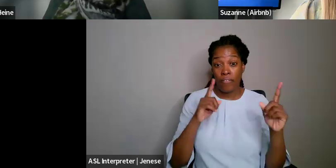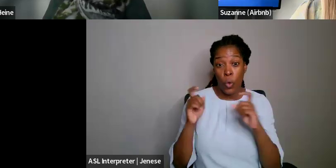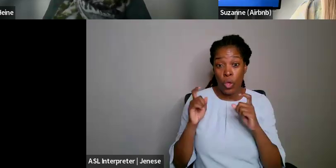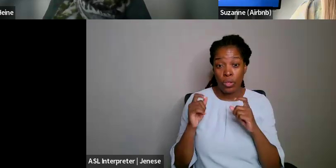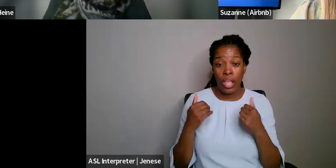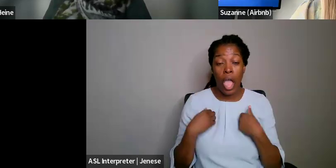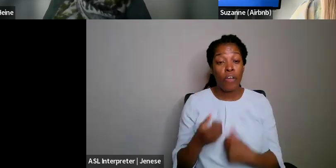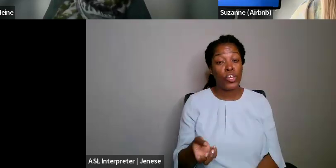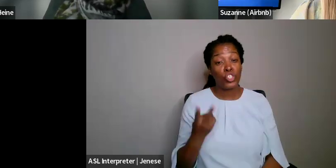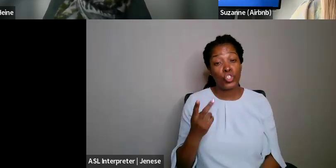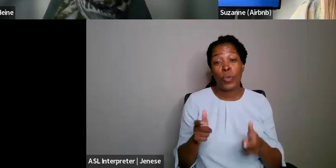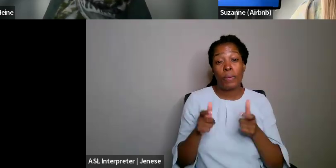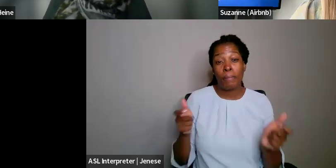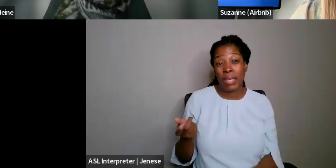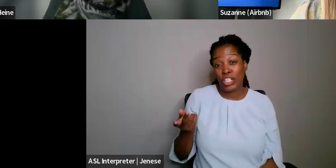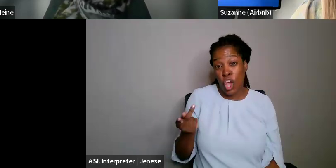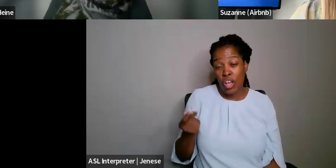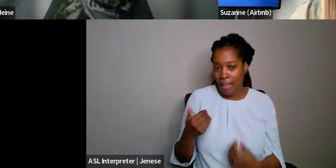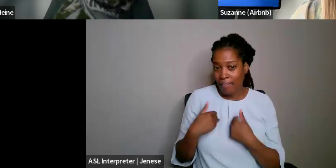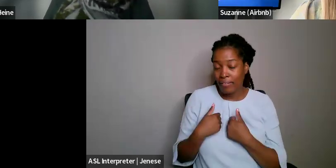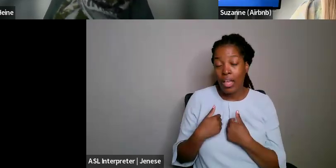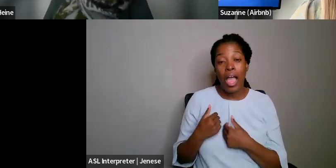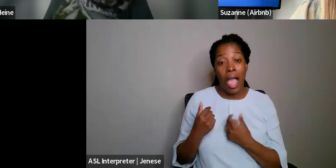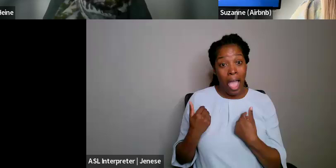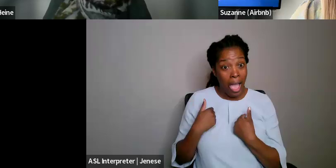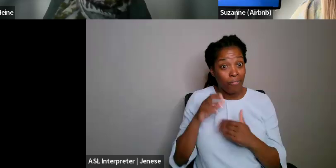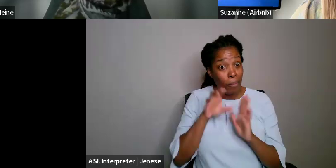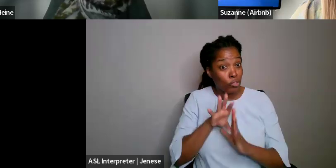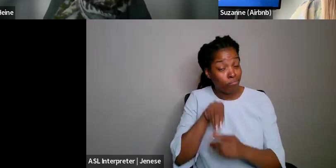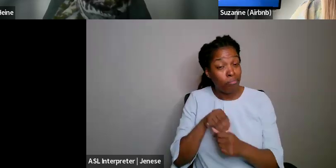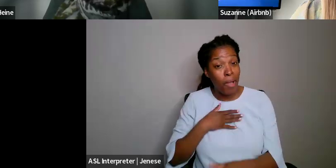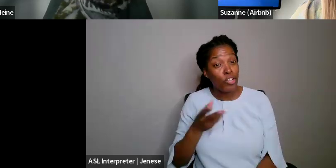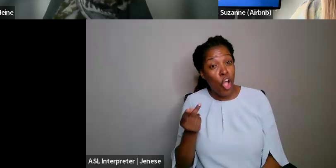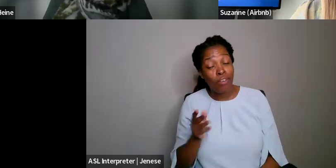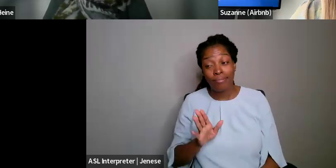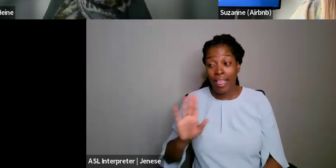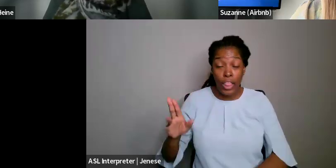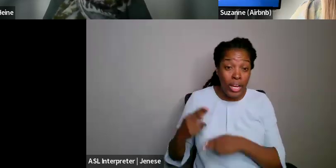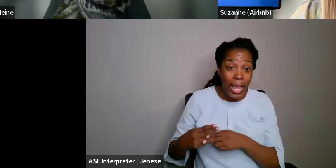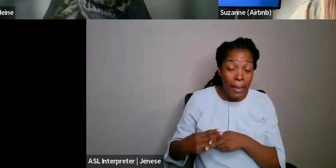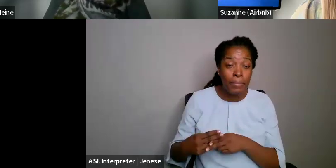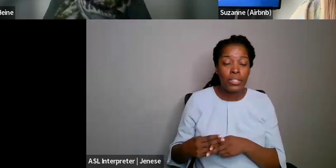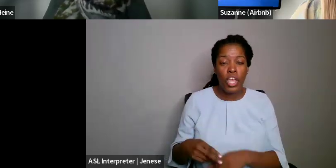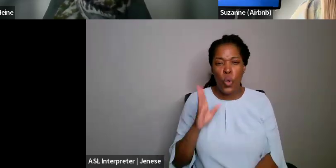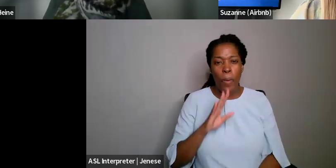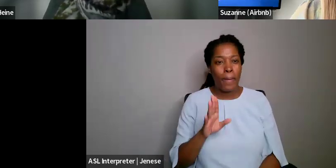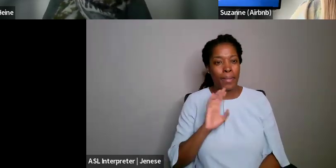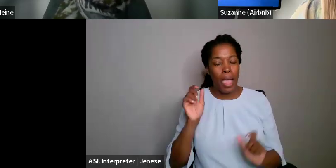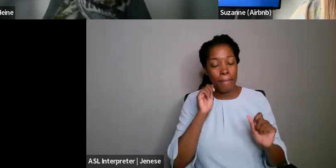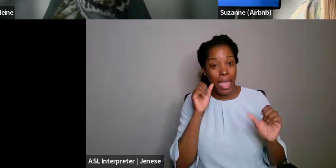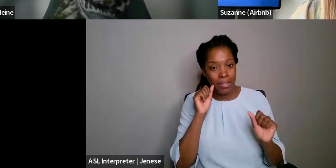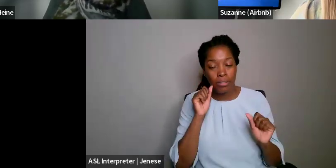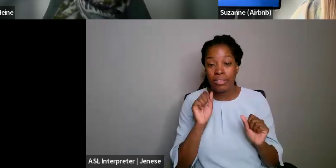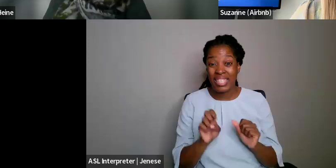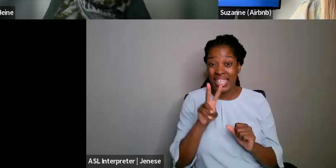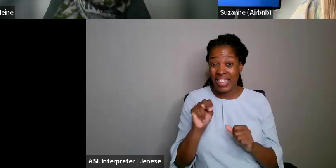Danes. I even have photographs of my dogs and their names and what people can expect. And you'll be amazed, even after having that,